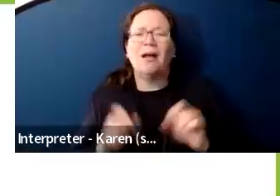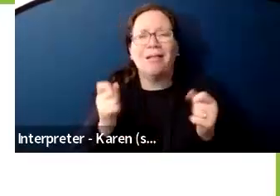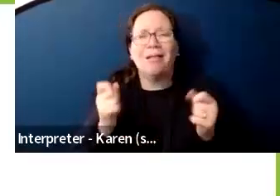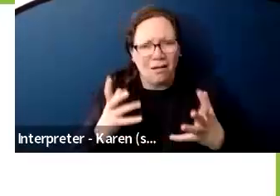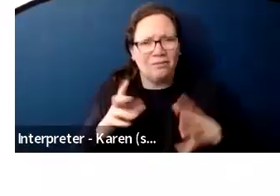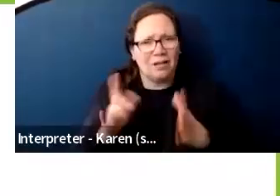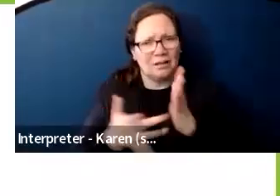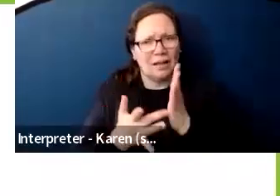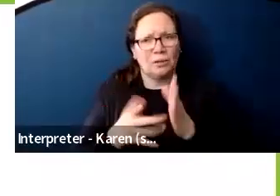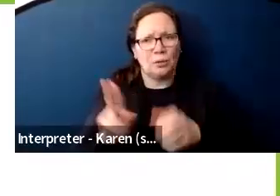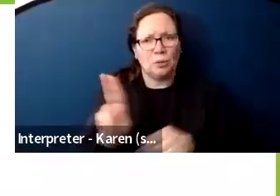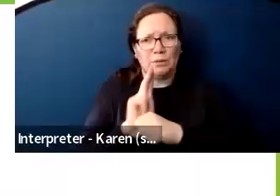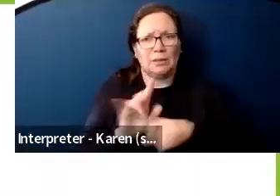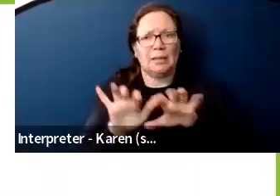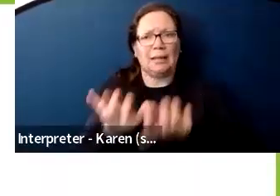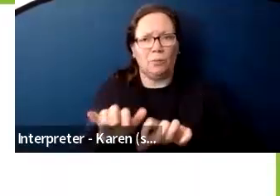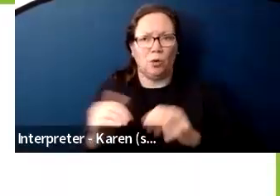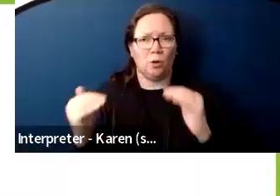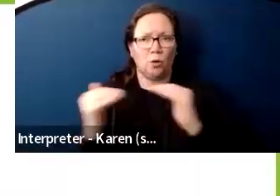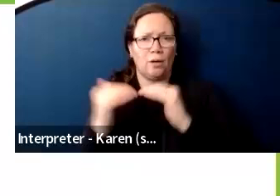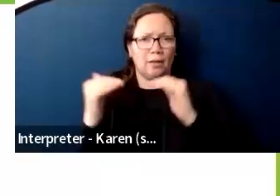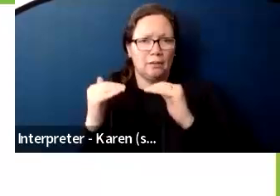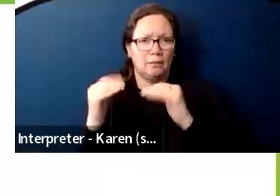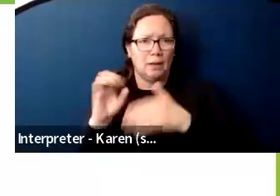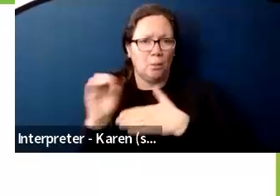keyboard equivalent output.